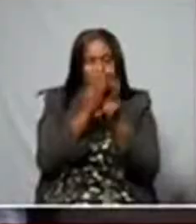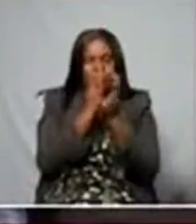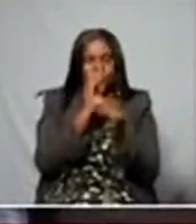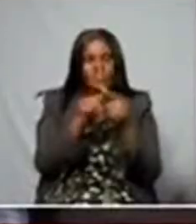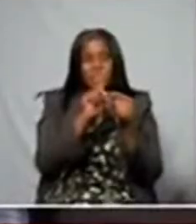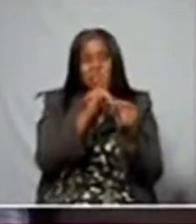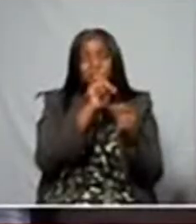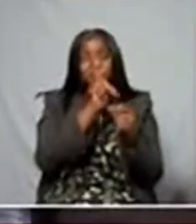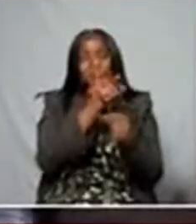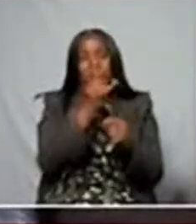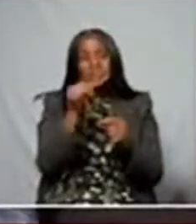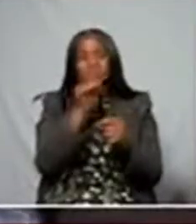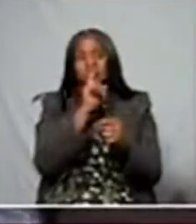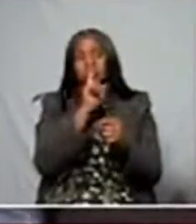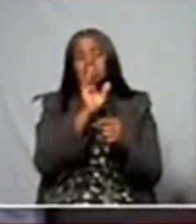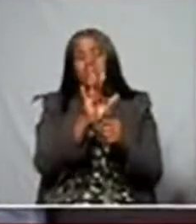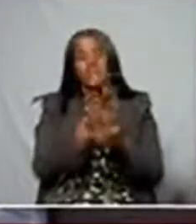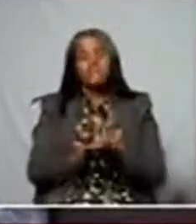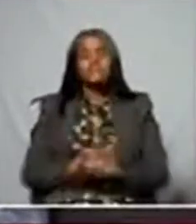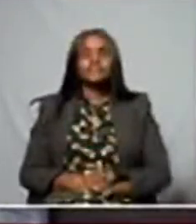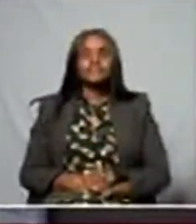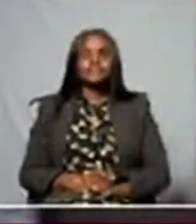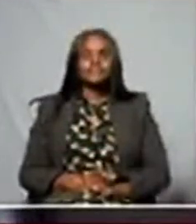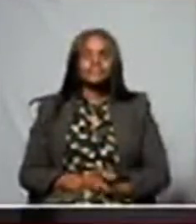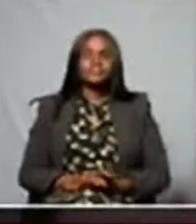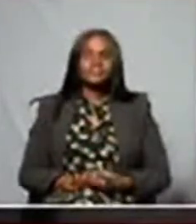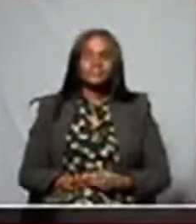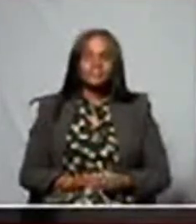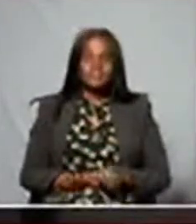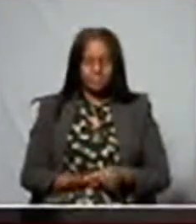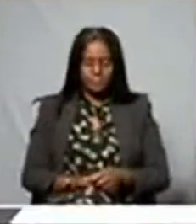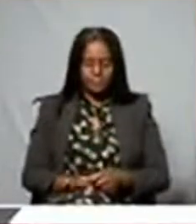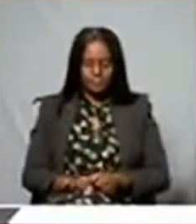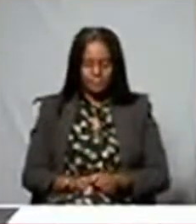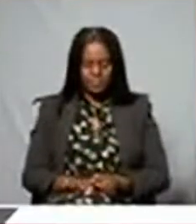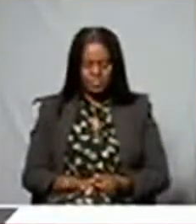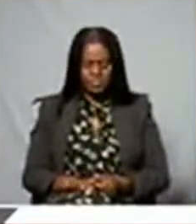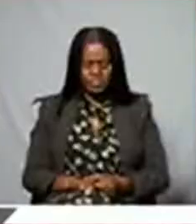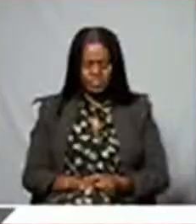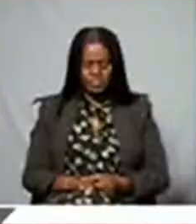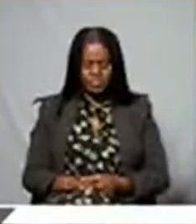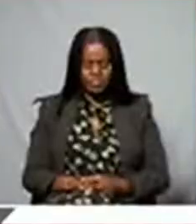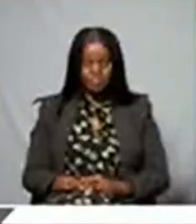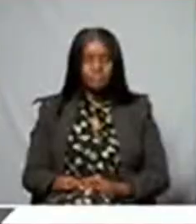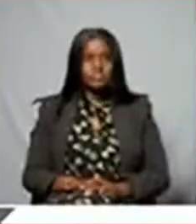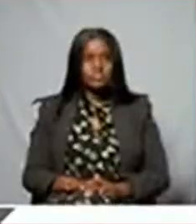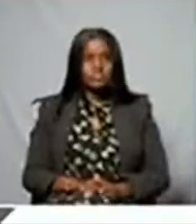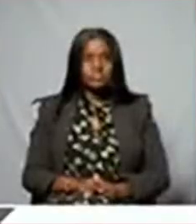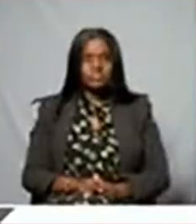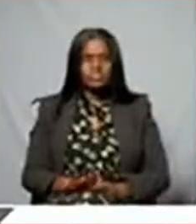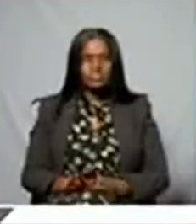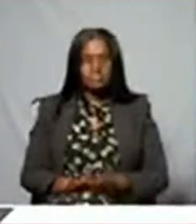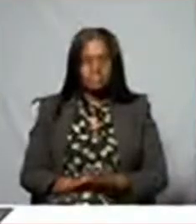are real that he's talking about. Thank you. Can I respond to Honorable Mabuma's question?